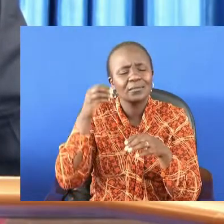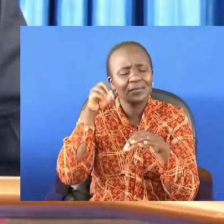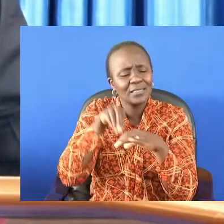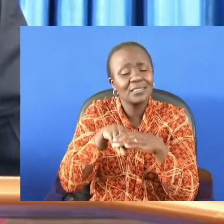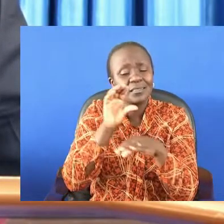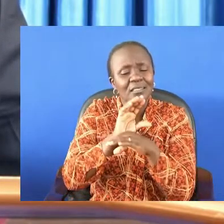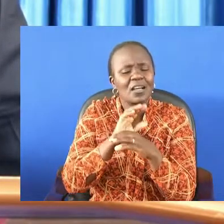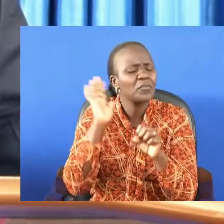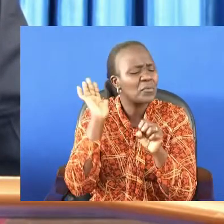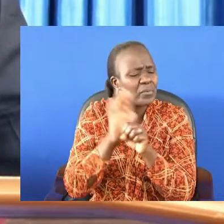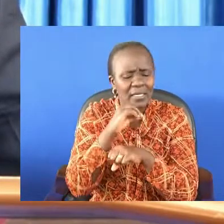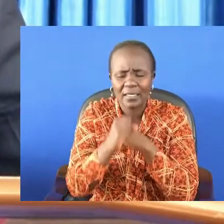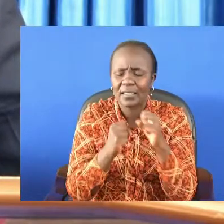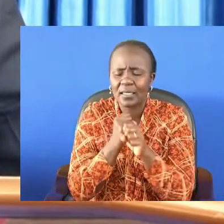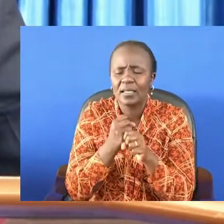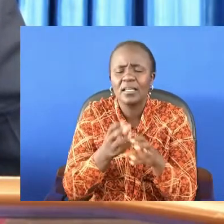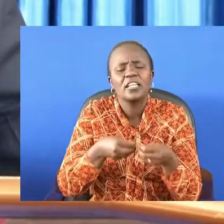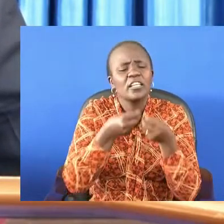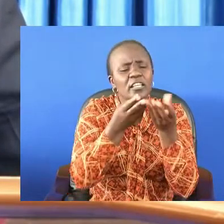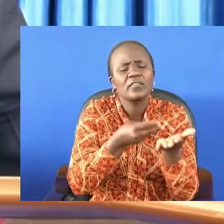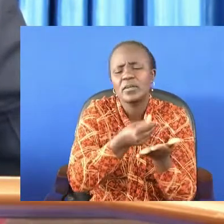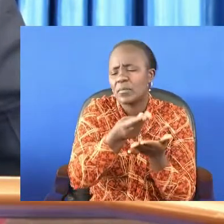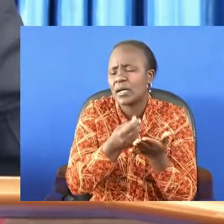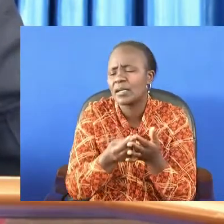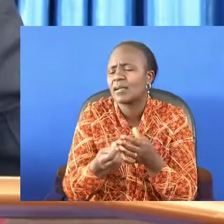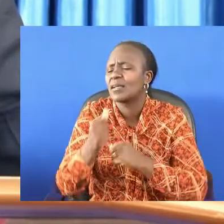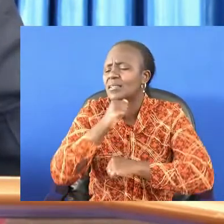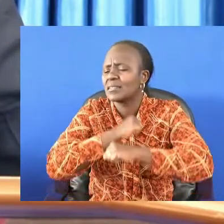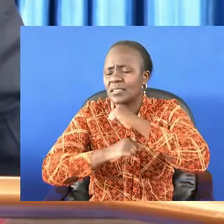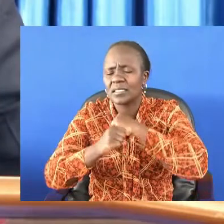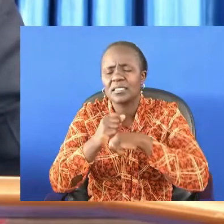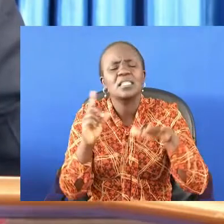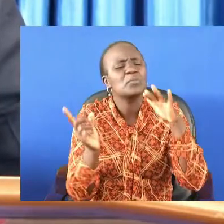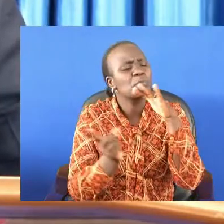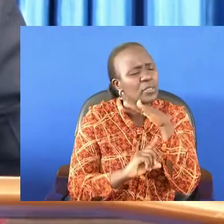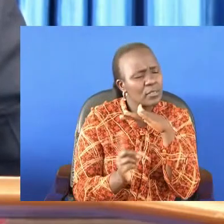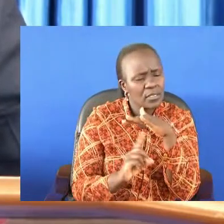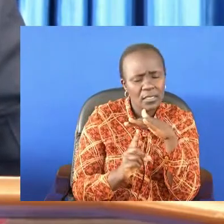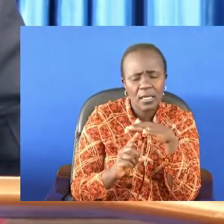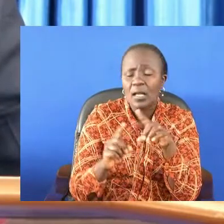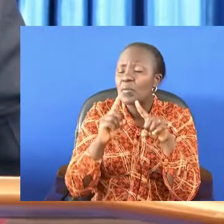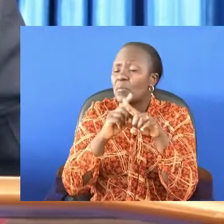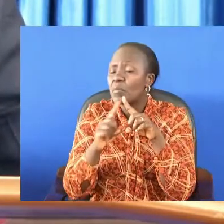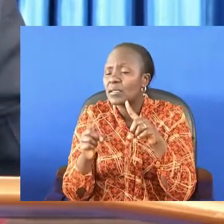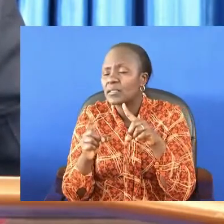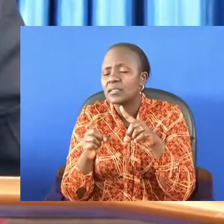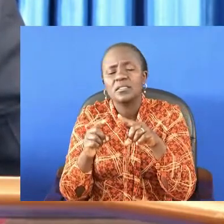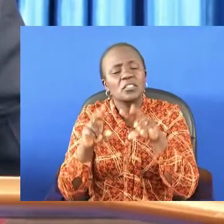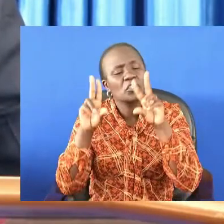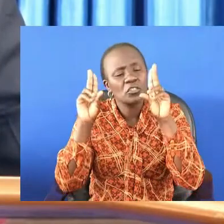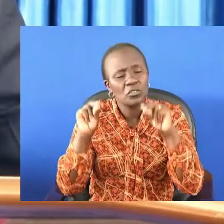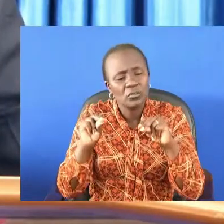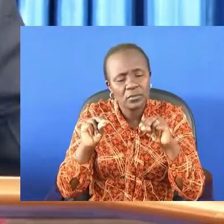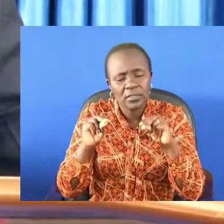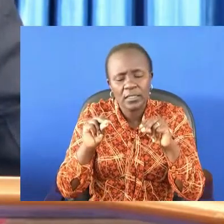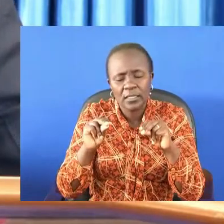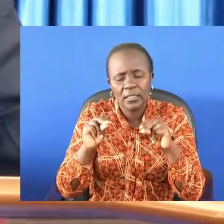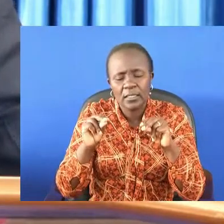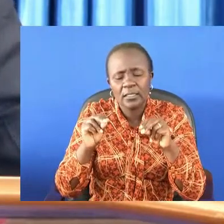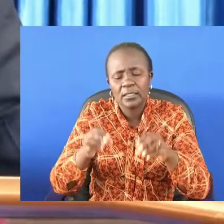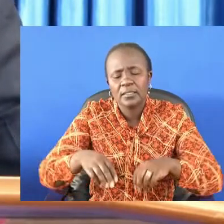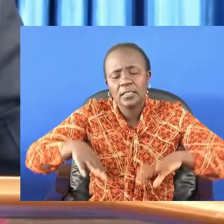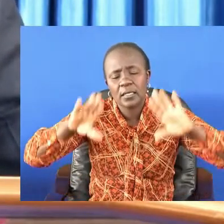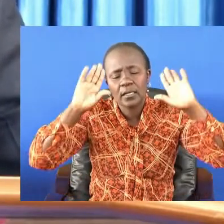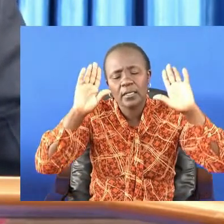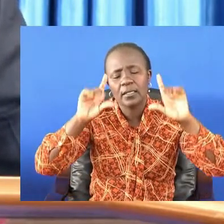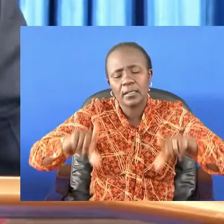for many years, giving money, participating in ministry, yet, Lord, they have not